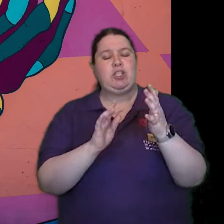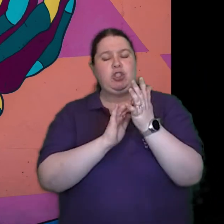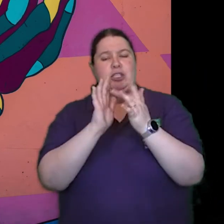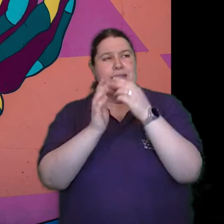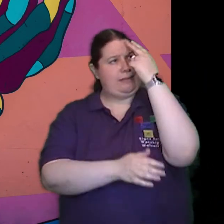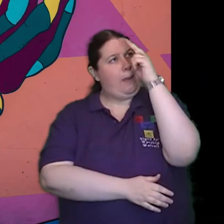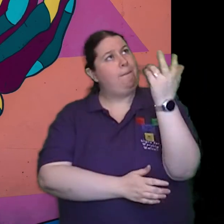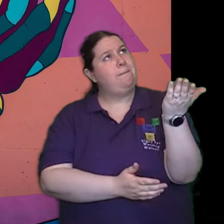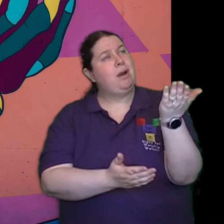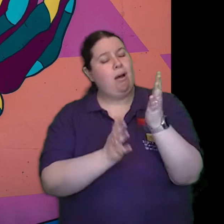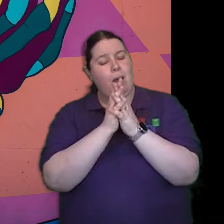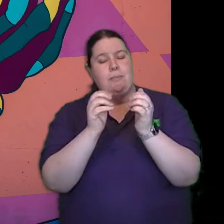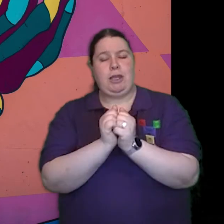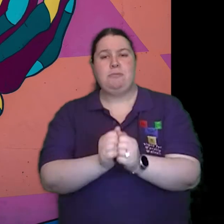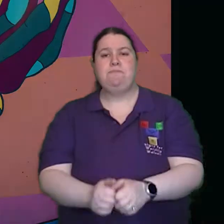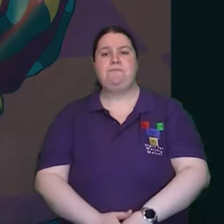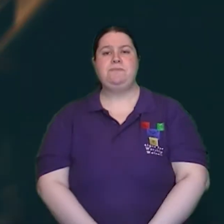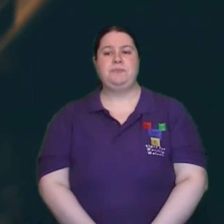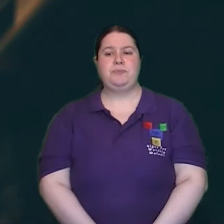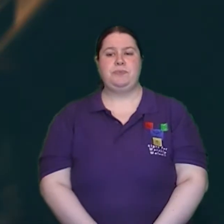name, amen.